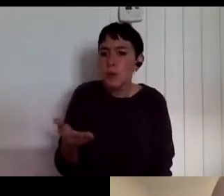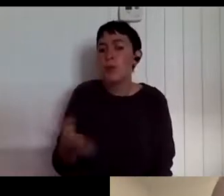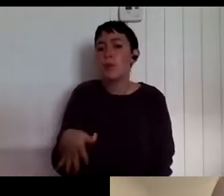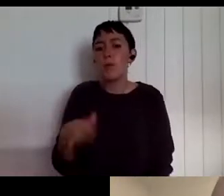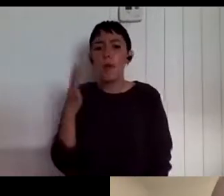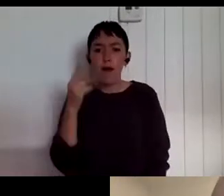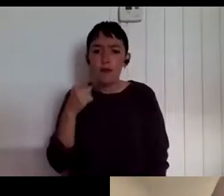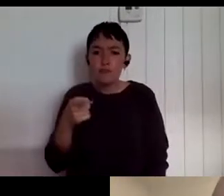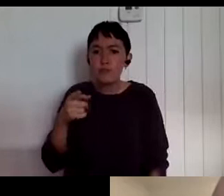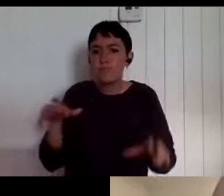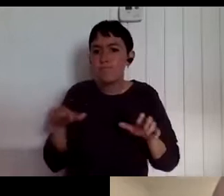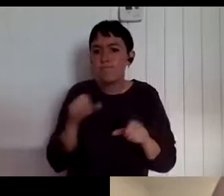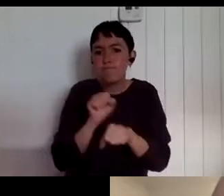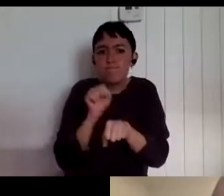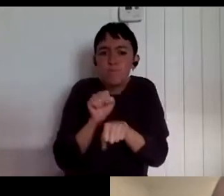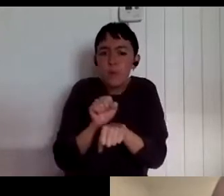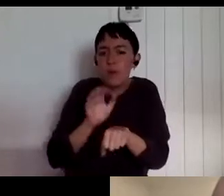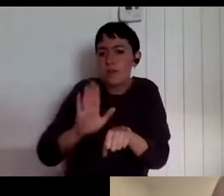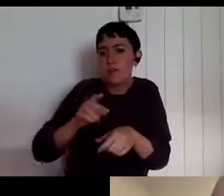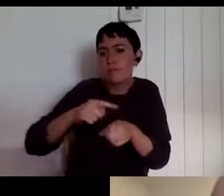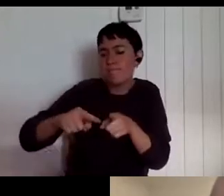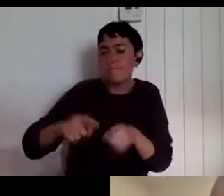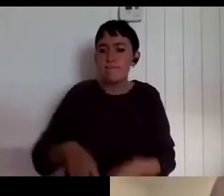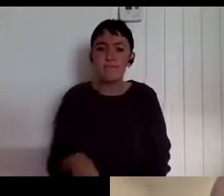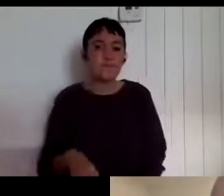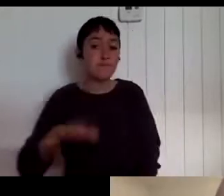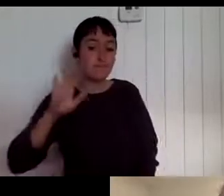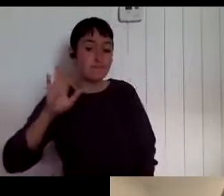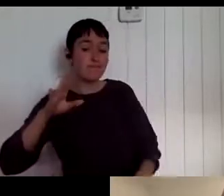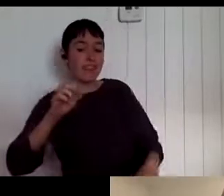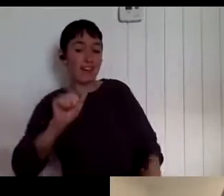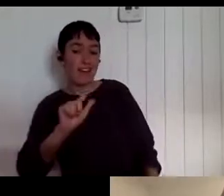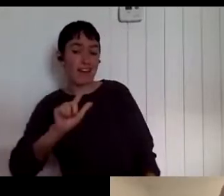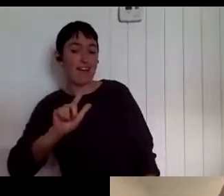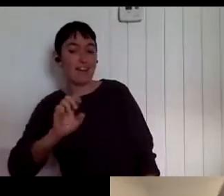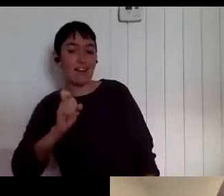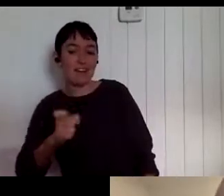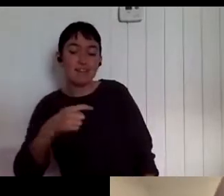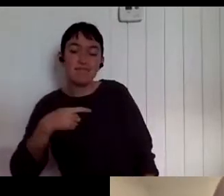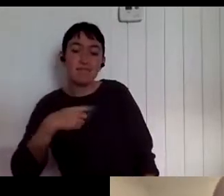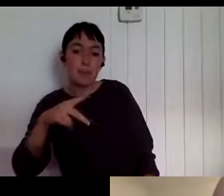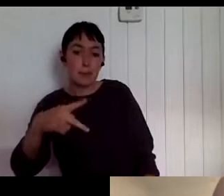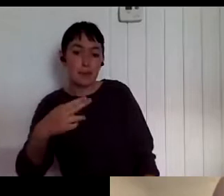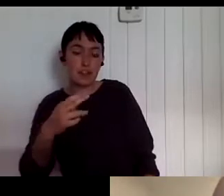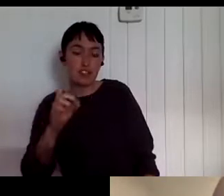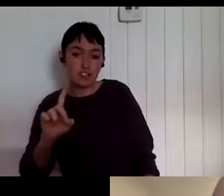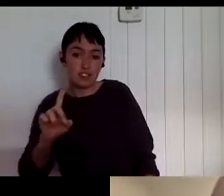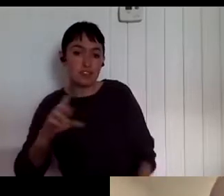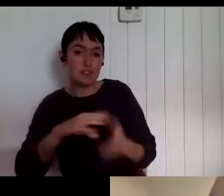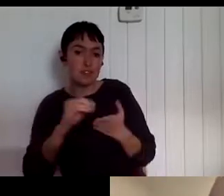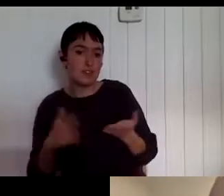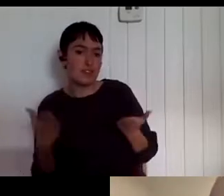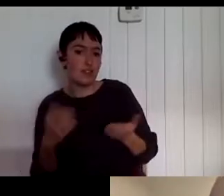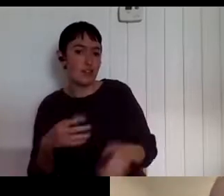Sure. Great. Yes, I can start. So I'm Alex. I'm a PhD student here at Georgia Tech, and I actually